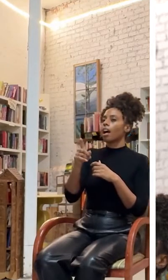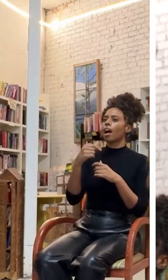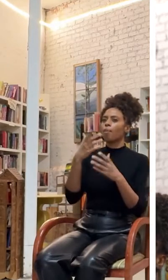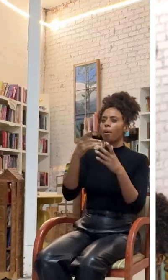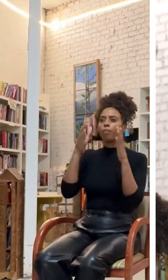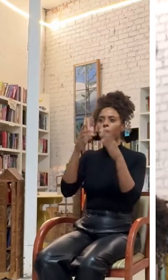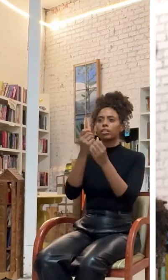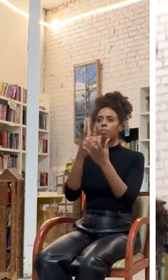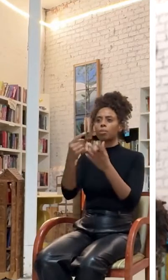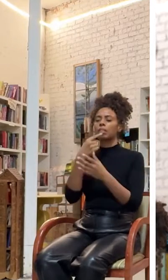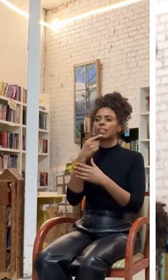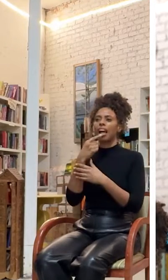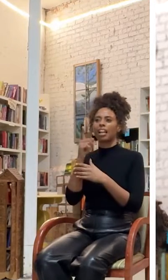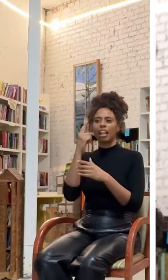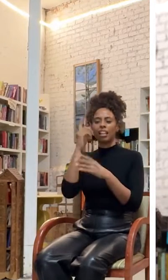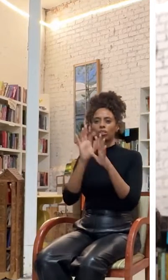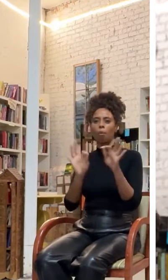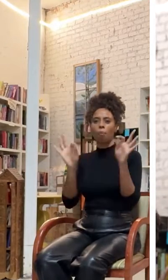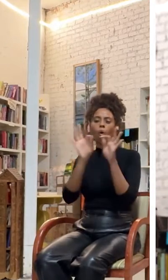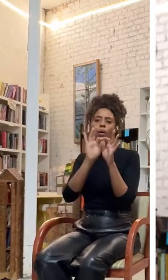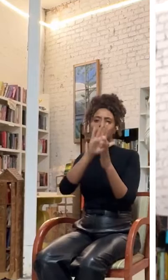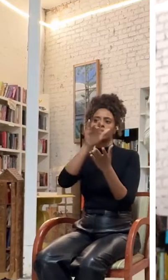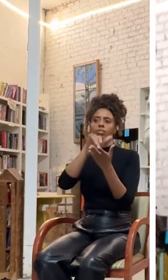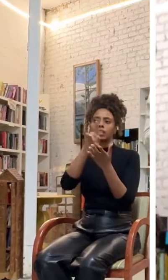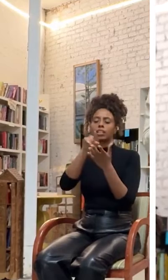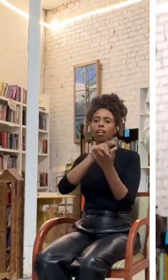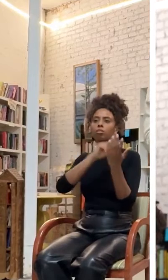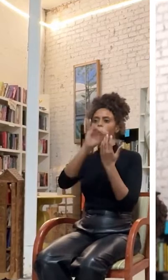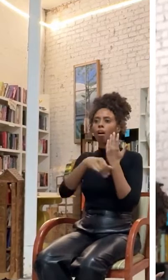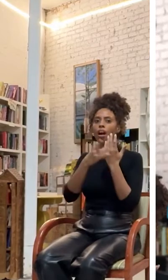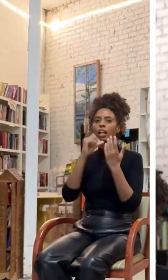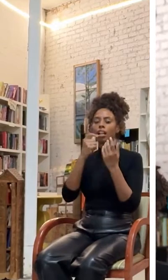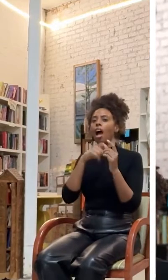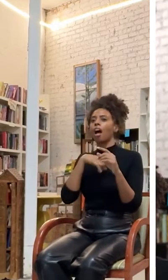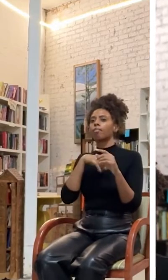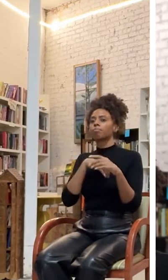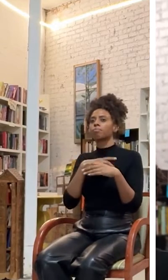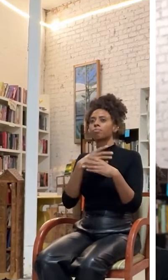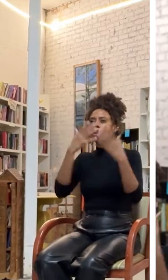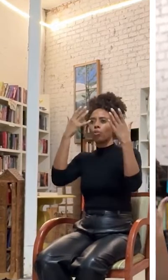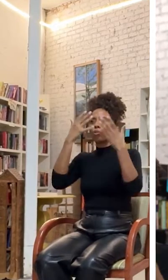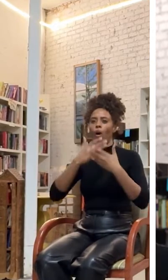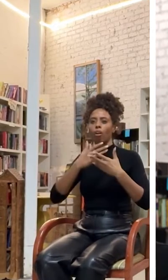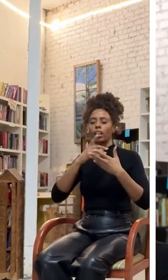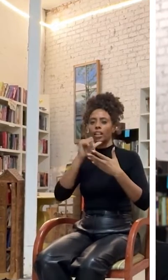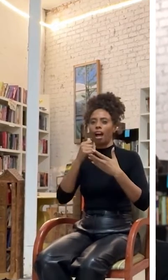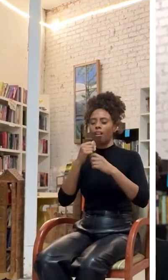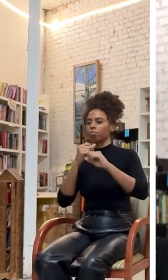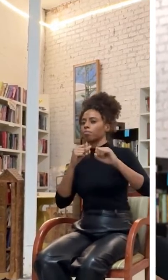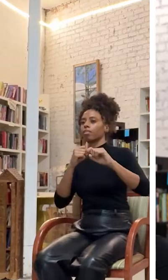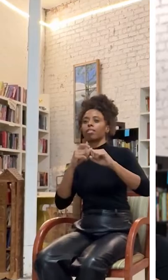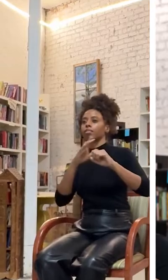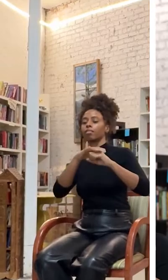think it's so important and it's at the heart of this project. Again, not shying away from the shadow. And the real